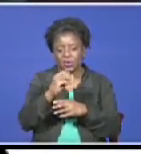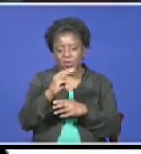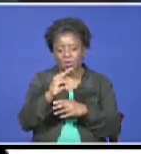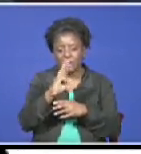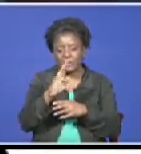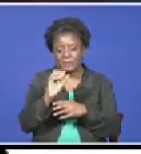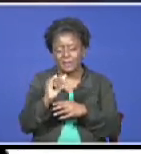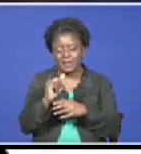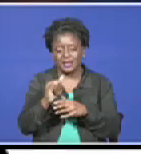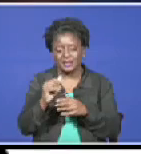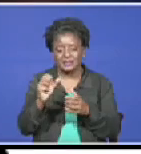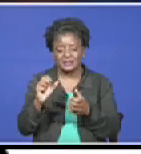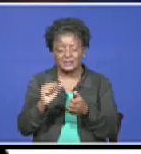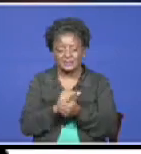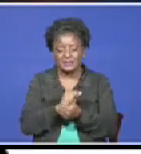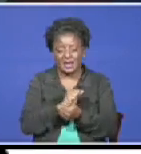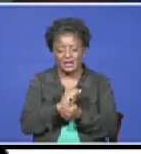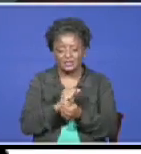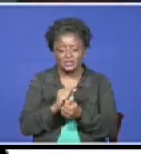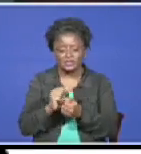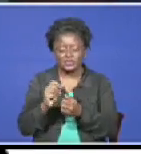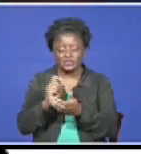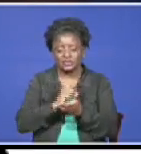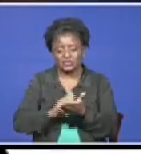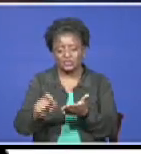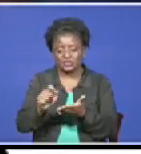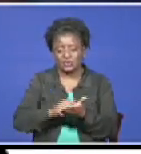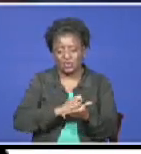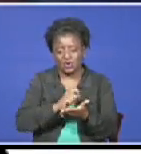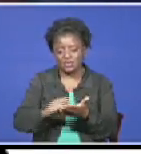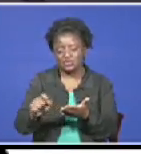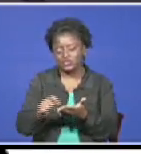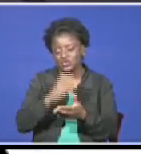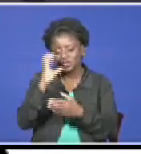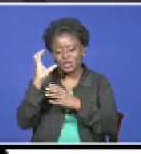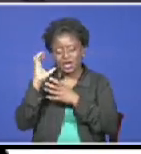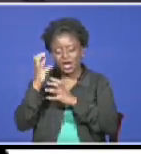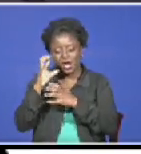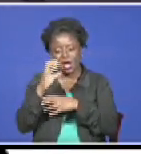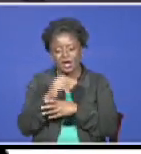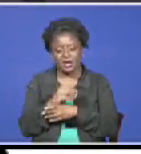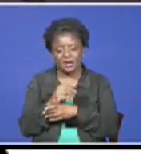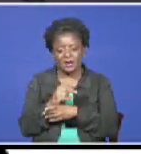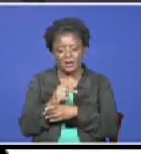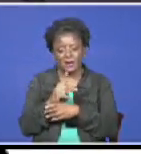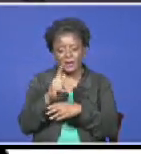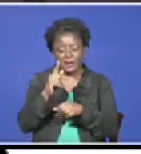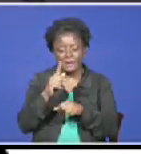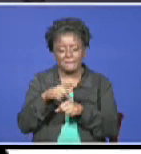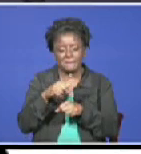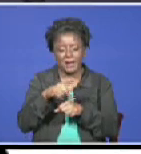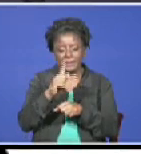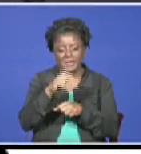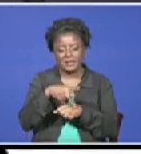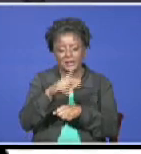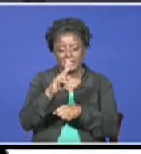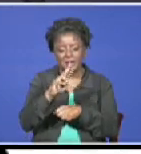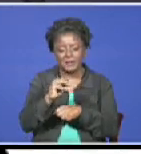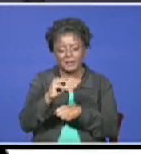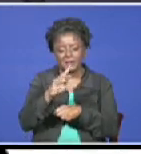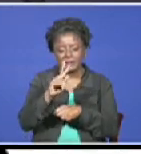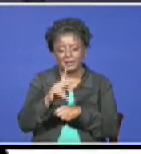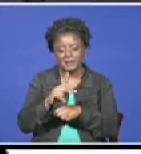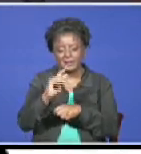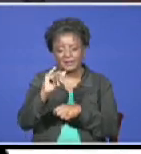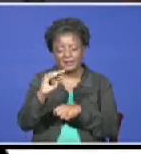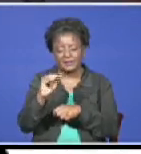have a gold pepper snapper ceviche with a little twist. It has guava in it. I prepared a pumpkin bisque with a coconut foam, which will be accompanied by